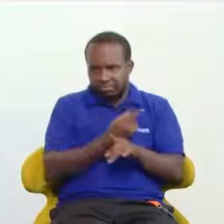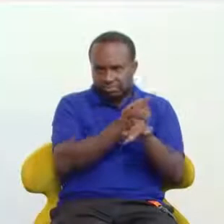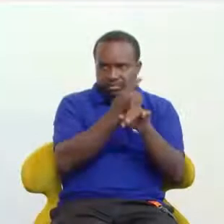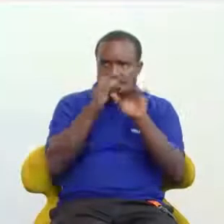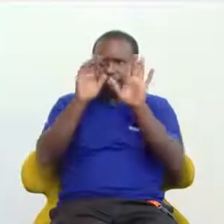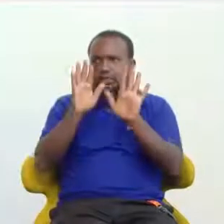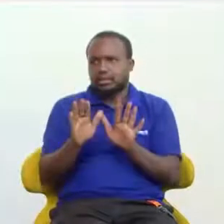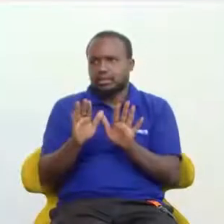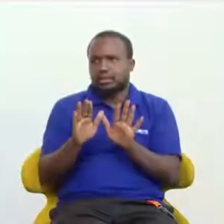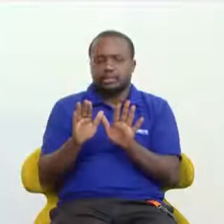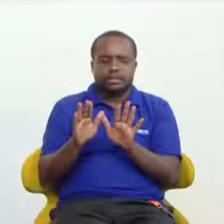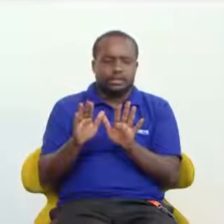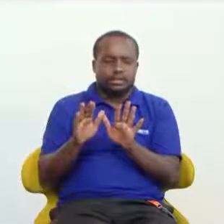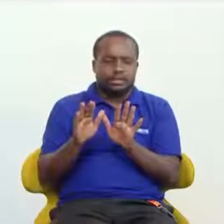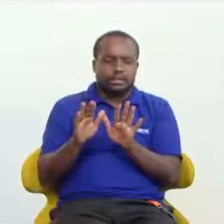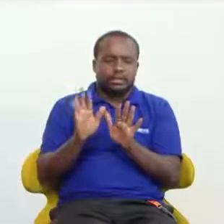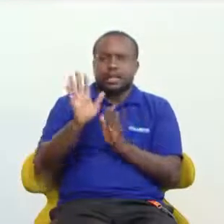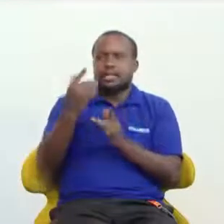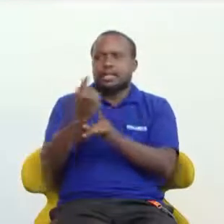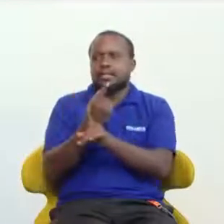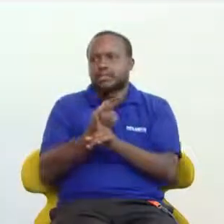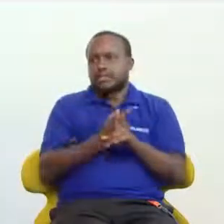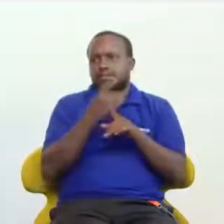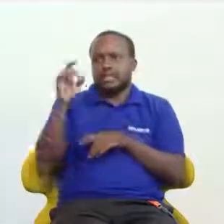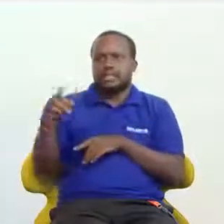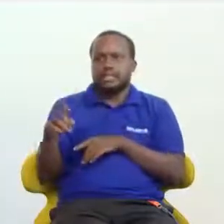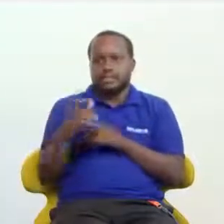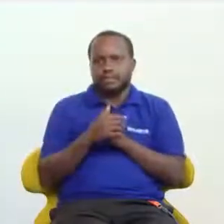about what a person is and what their needs might be.